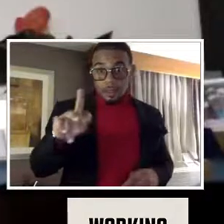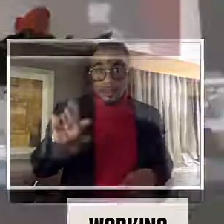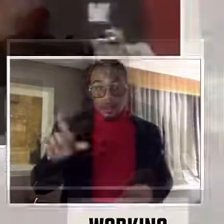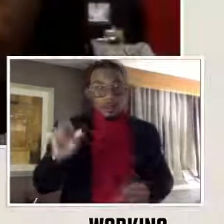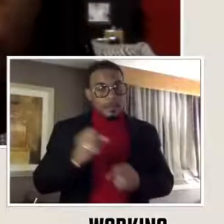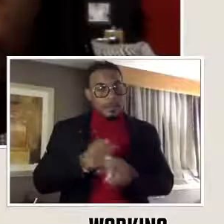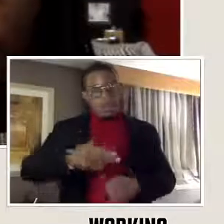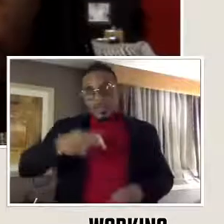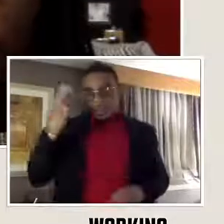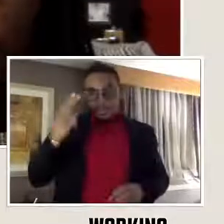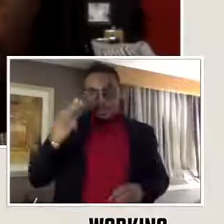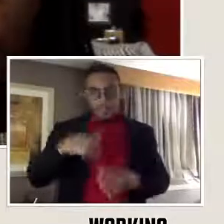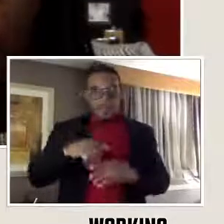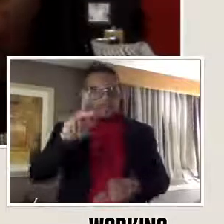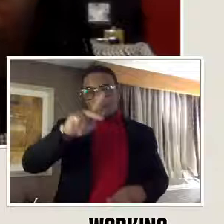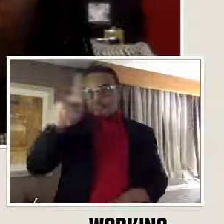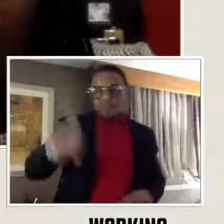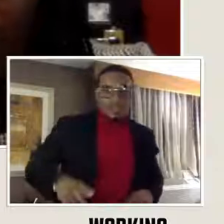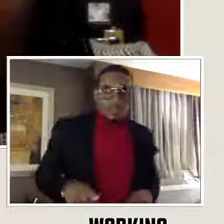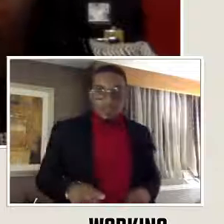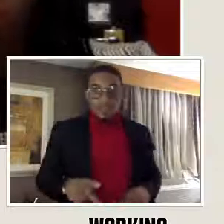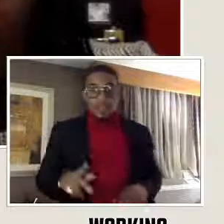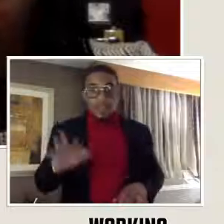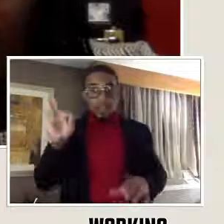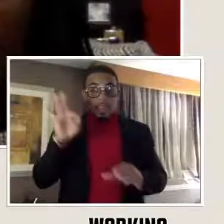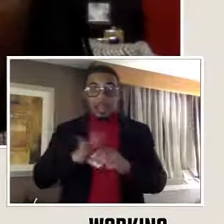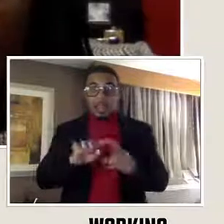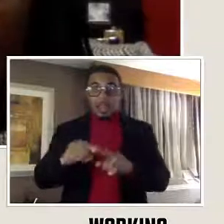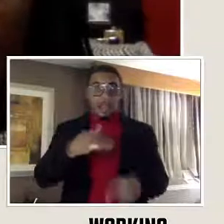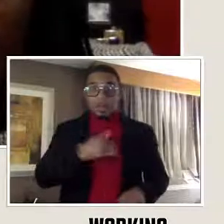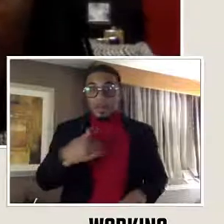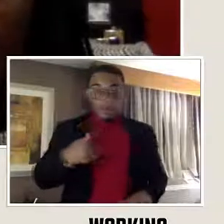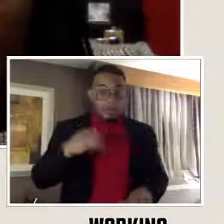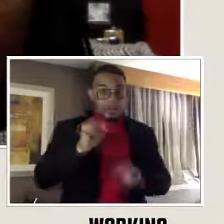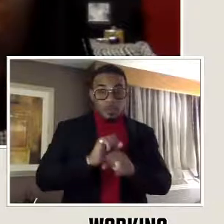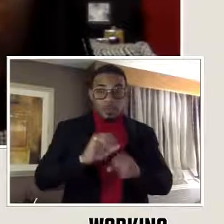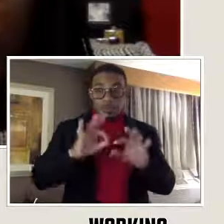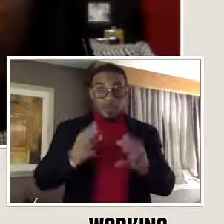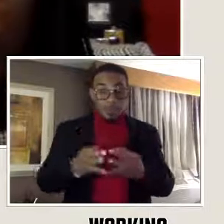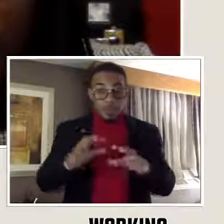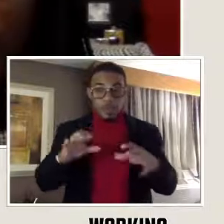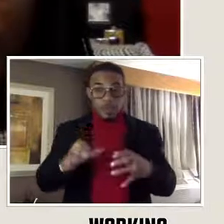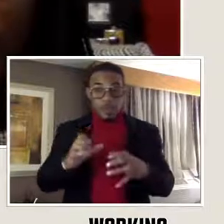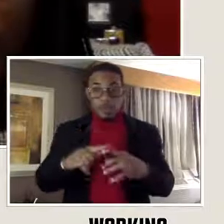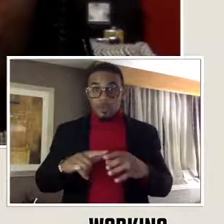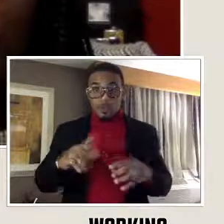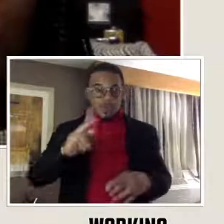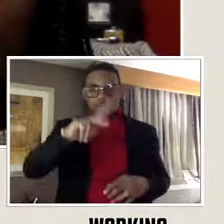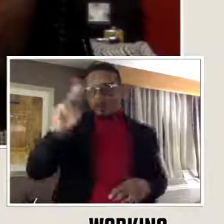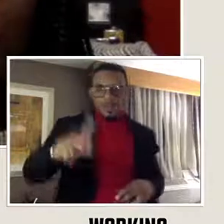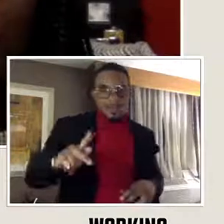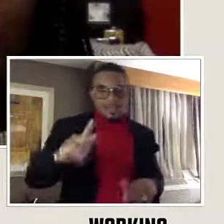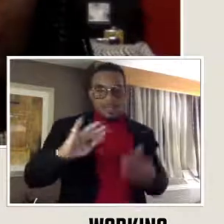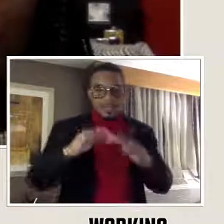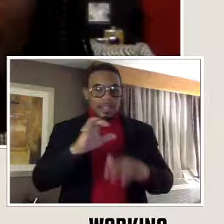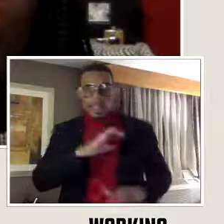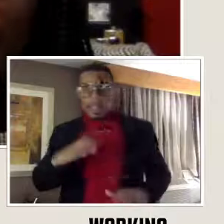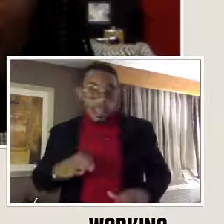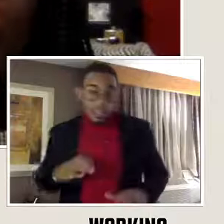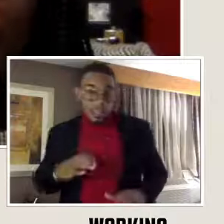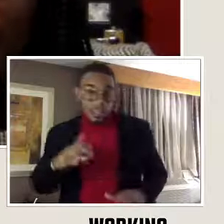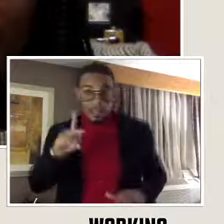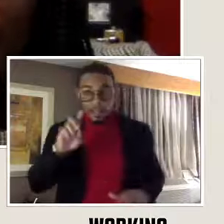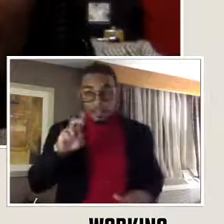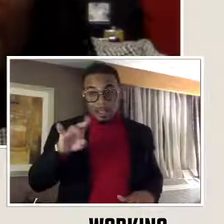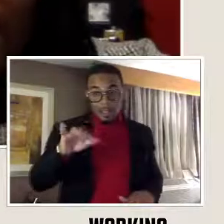made history in Philadelphia, elected as a member of the Working Families Party to the Philadelphia City Council.